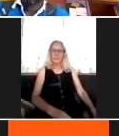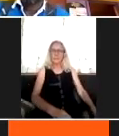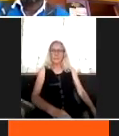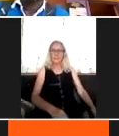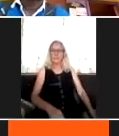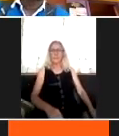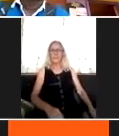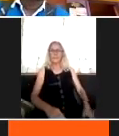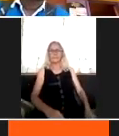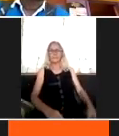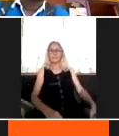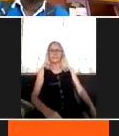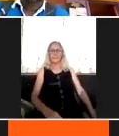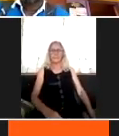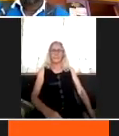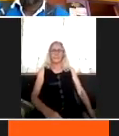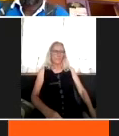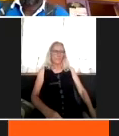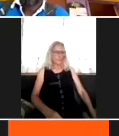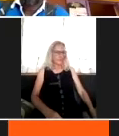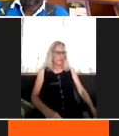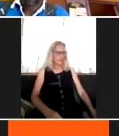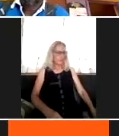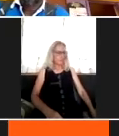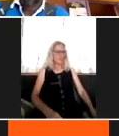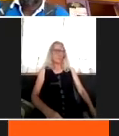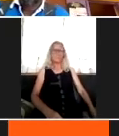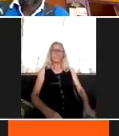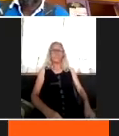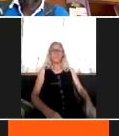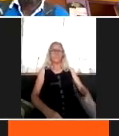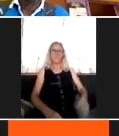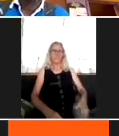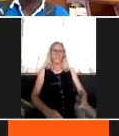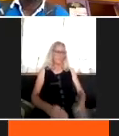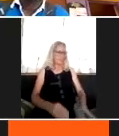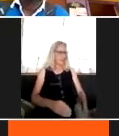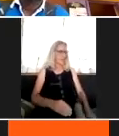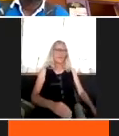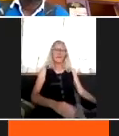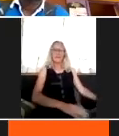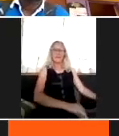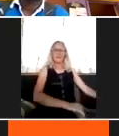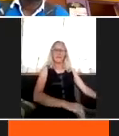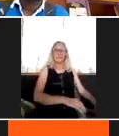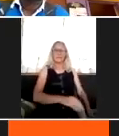1, 2, 3, you read it and put your name where you see that blank spot.